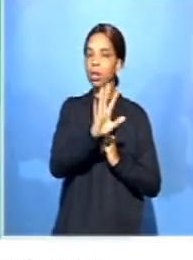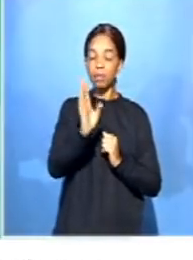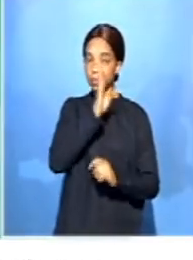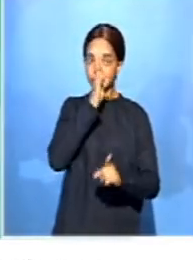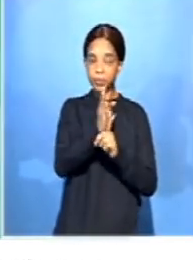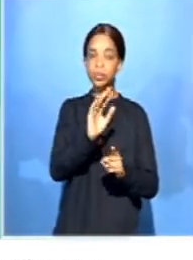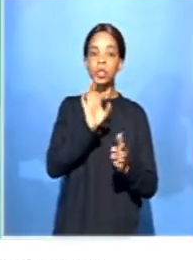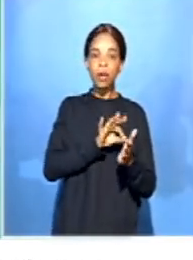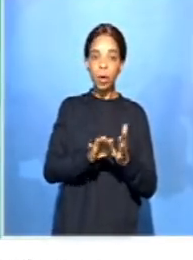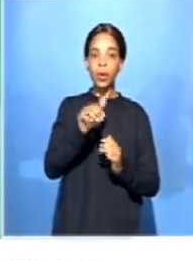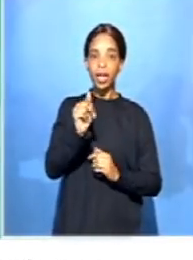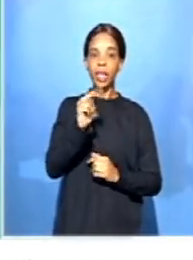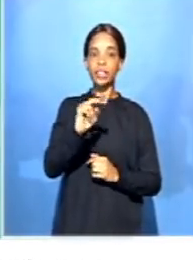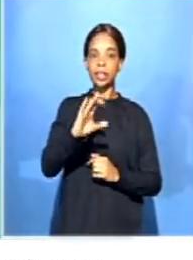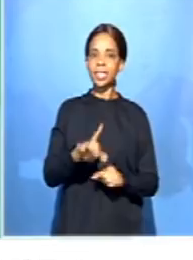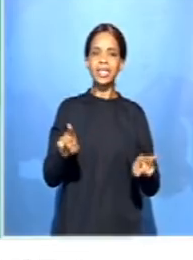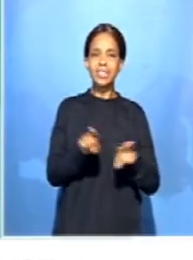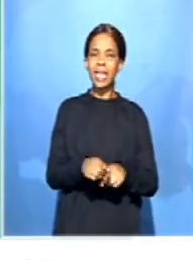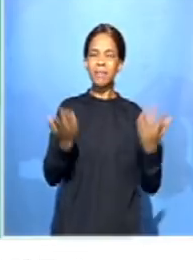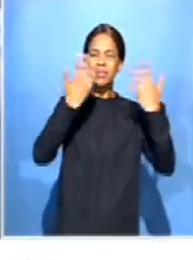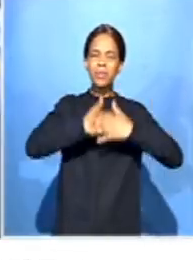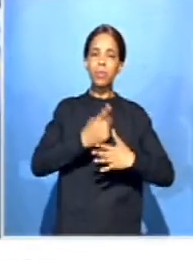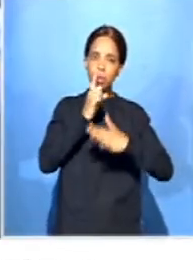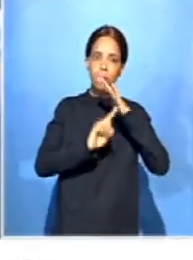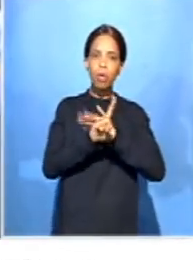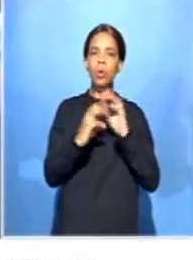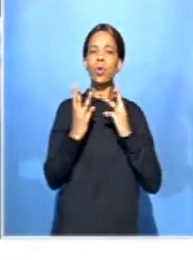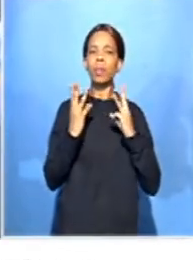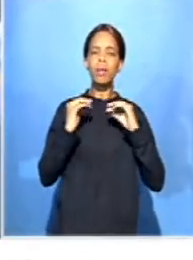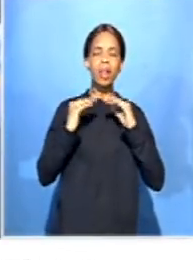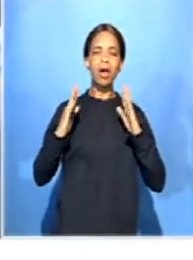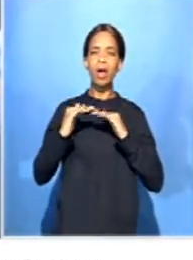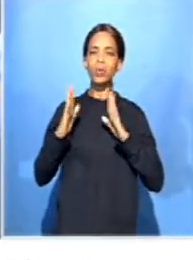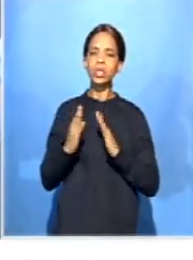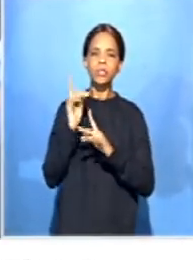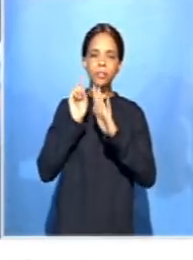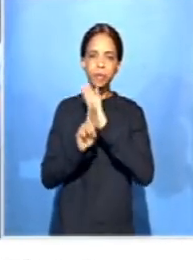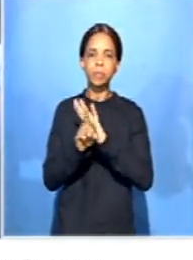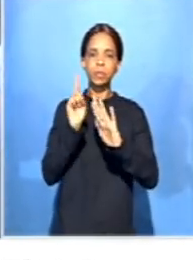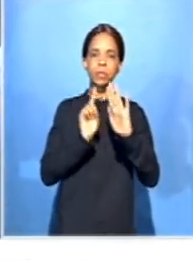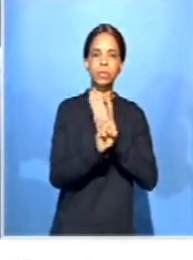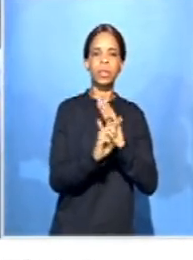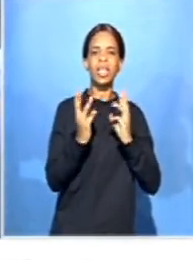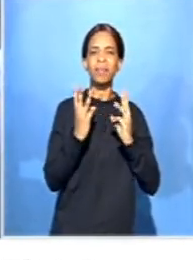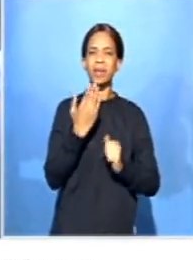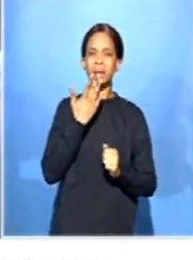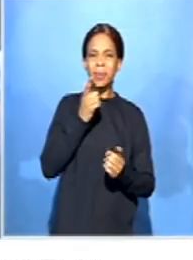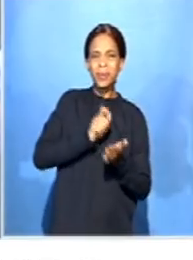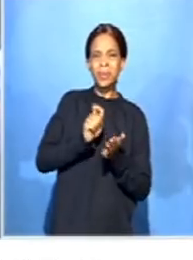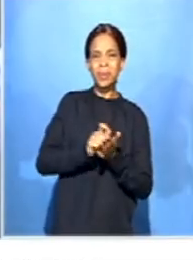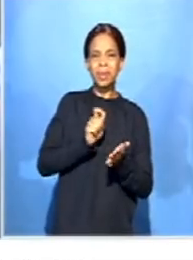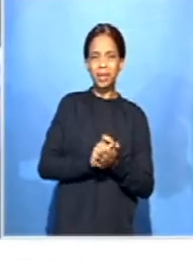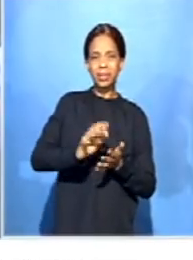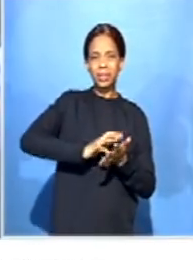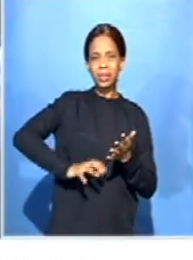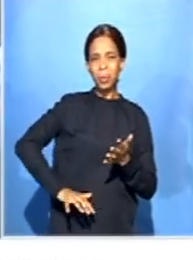hukabo 10 o'clock, we will be doing door to door in people's houses who have written stories muti pampiring. Go and convince them that they